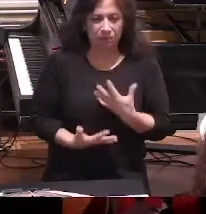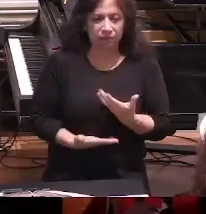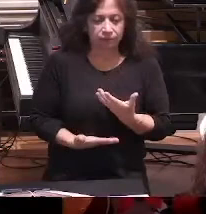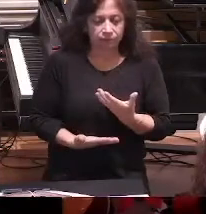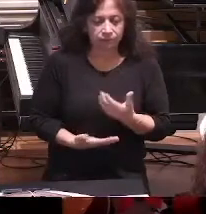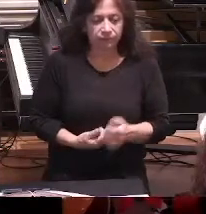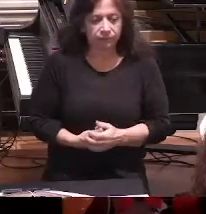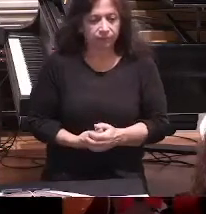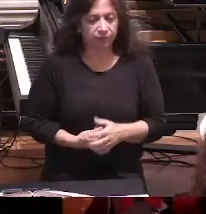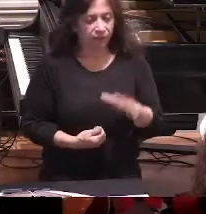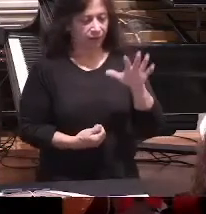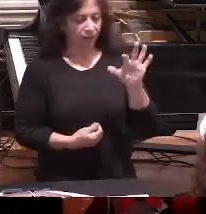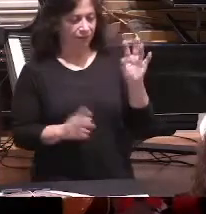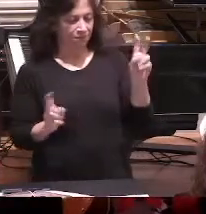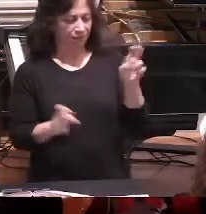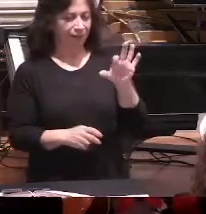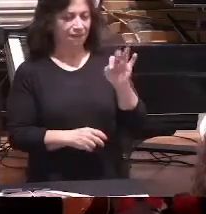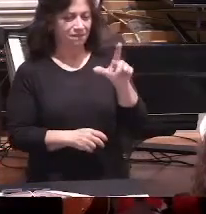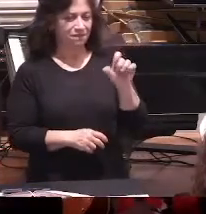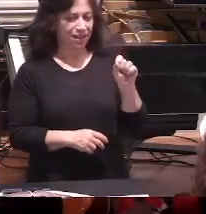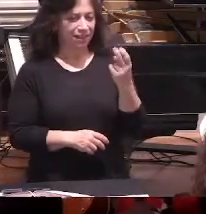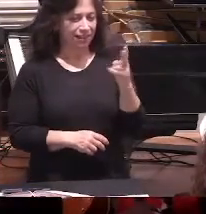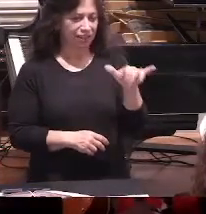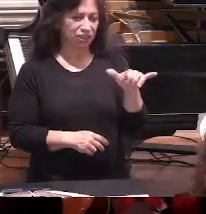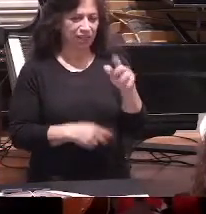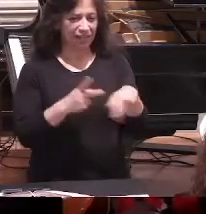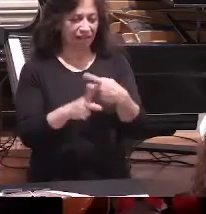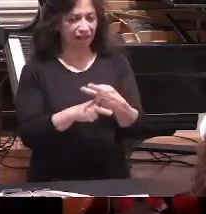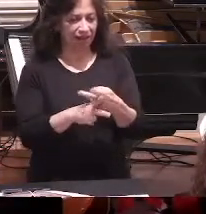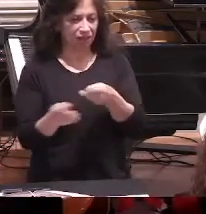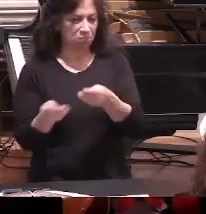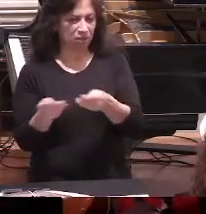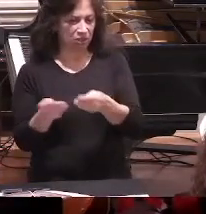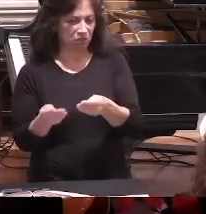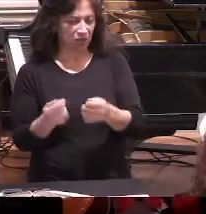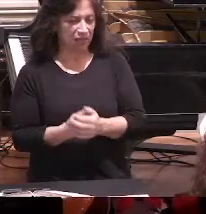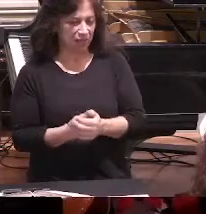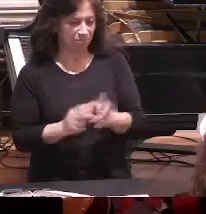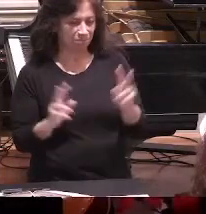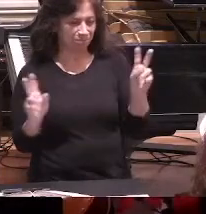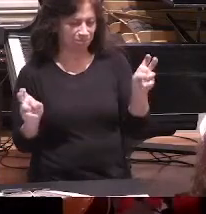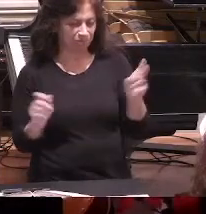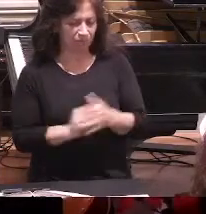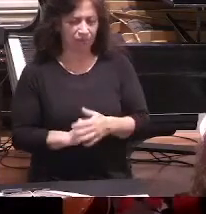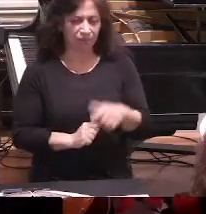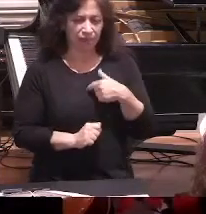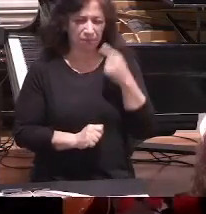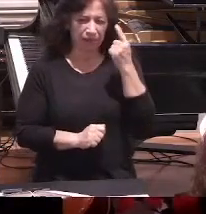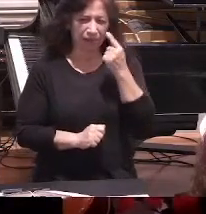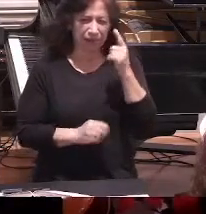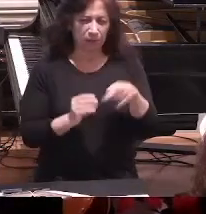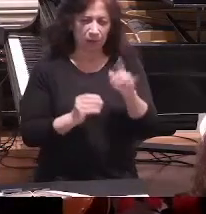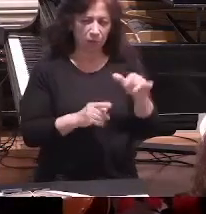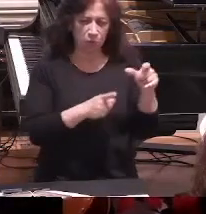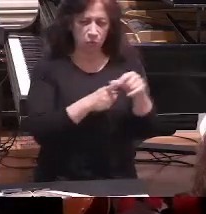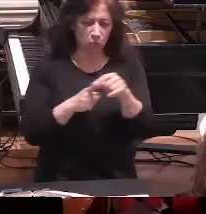A fleshy kind of ministry. I have been thinking now about those